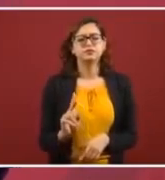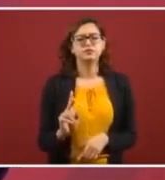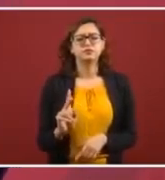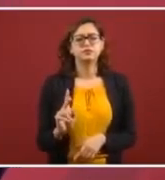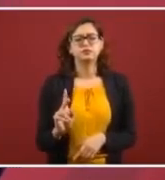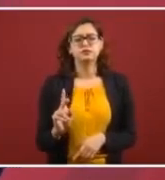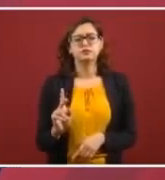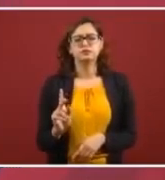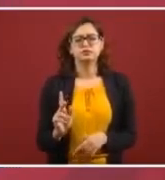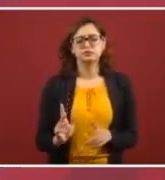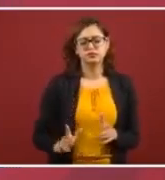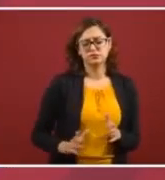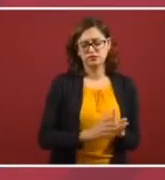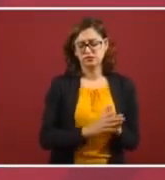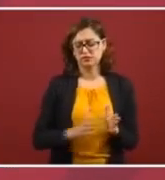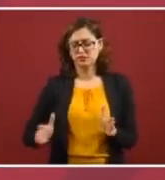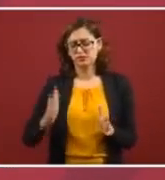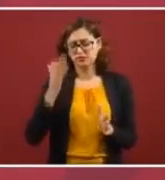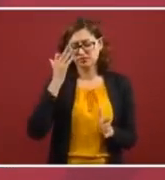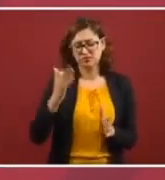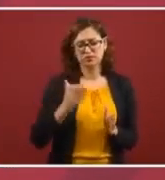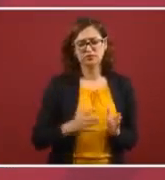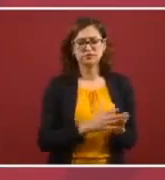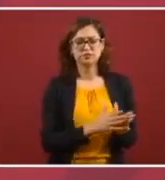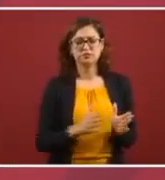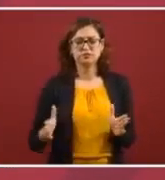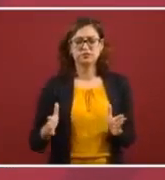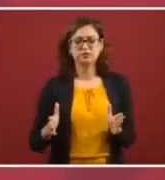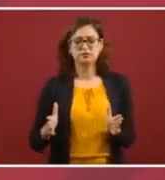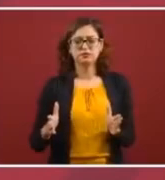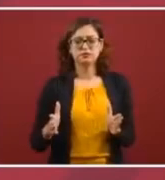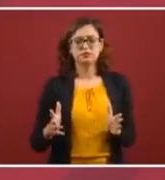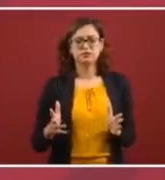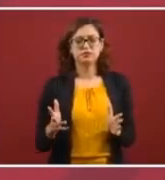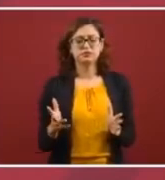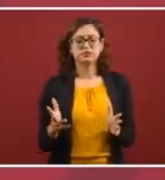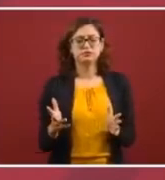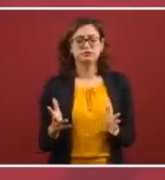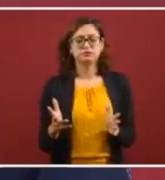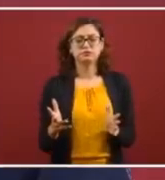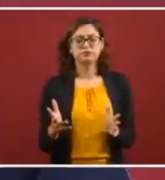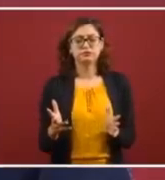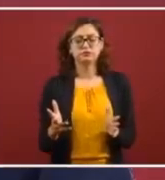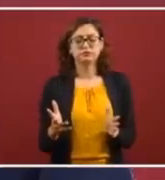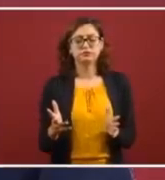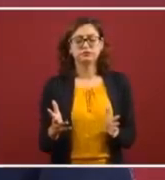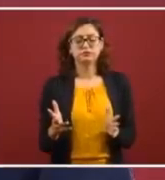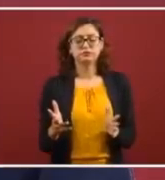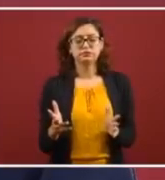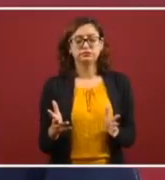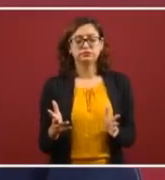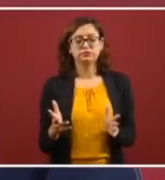there was, during that time, a campaign